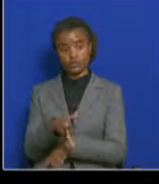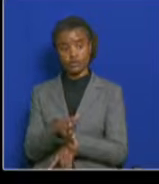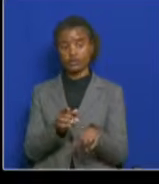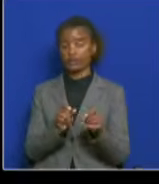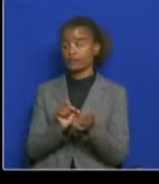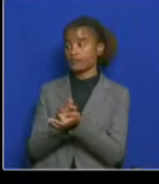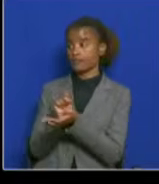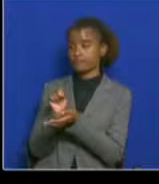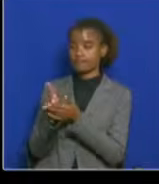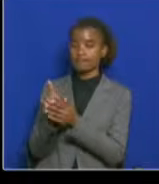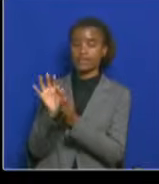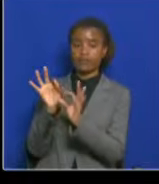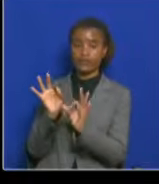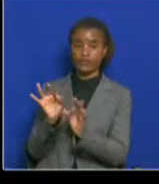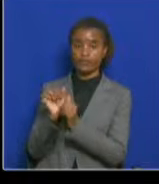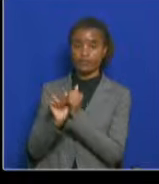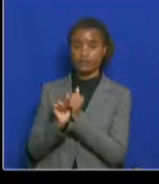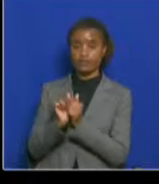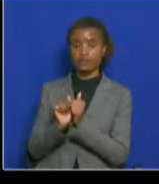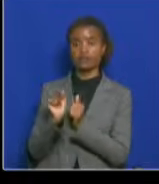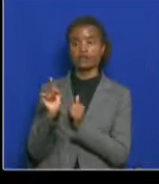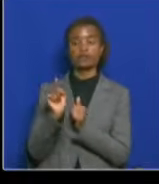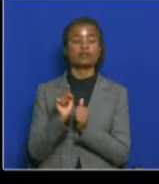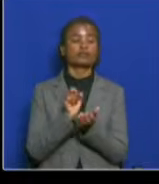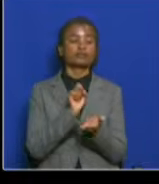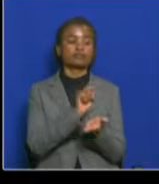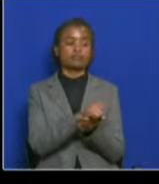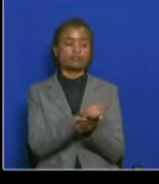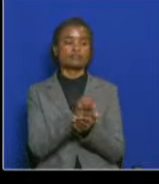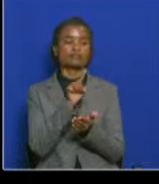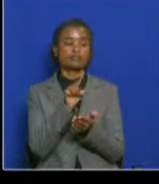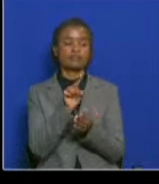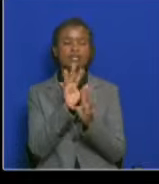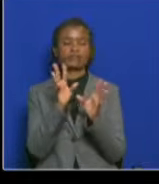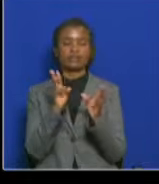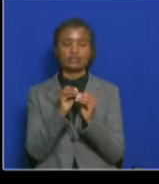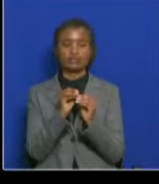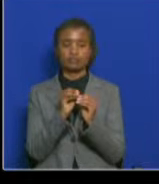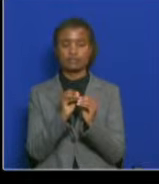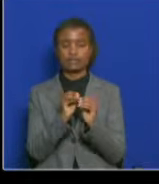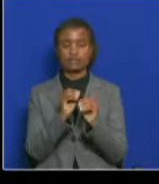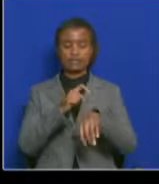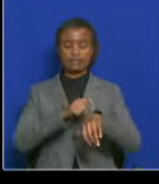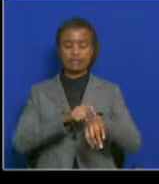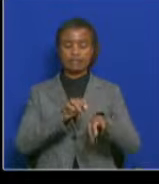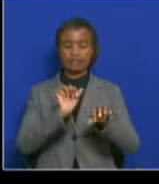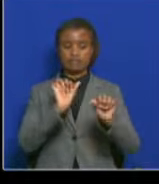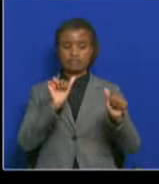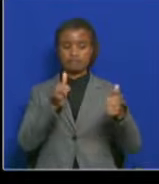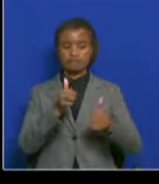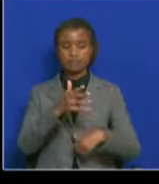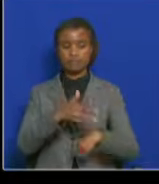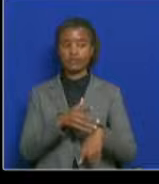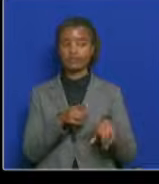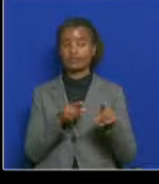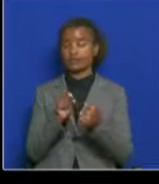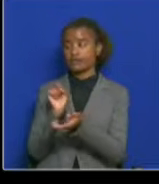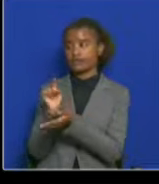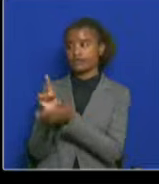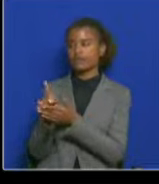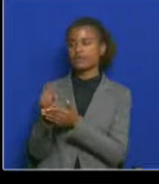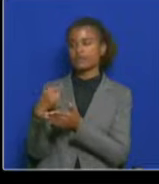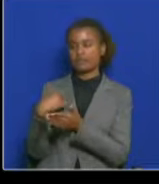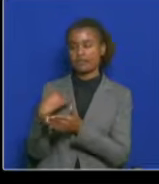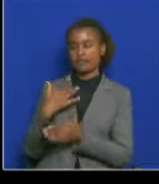says, everything in good time. Mr. Sayed says, I have a feeling that you're going to pull it off. And General Khan